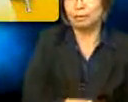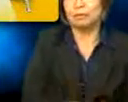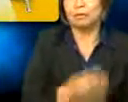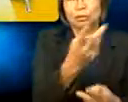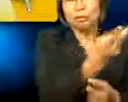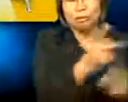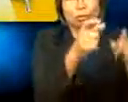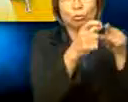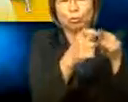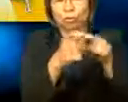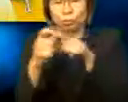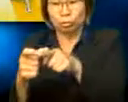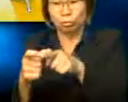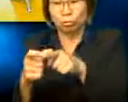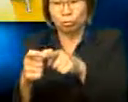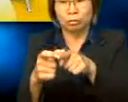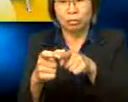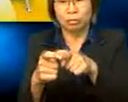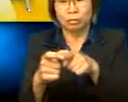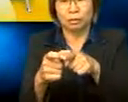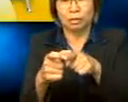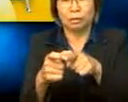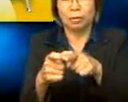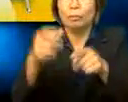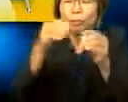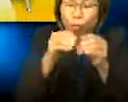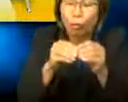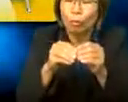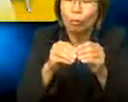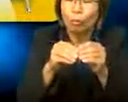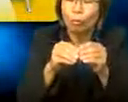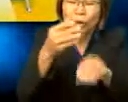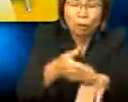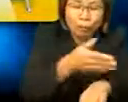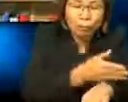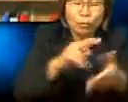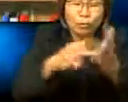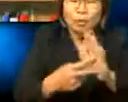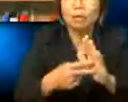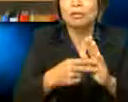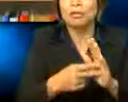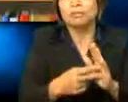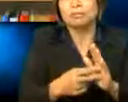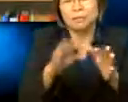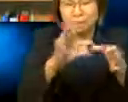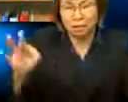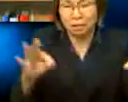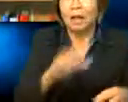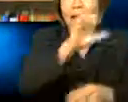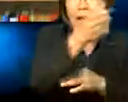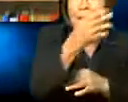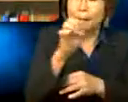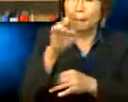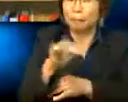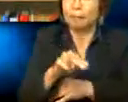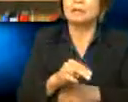have enhanced the meaning of a sentence. Let's get to the second picture. Aming is